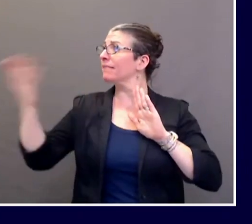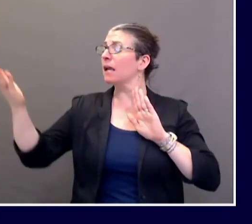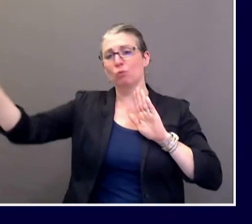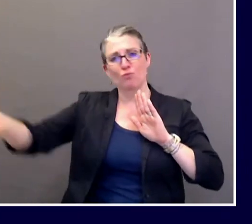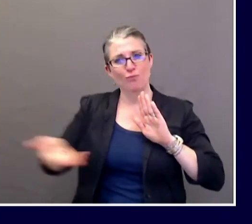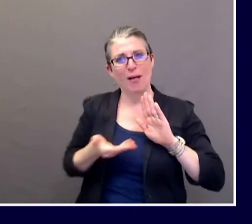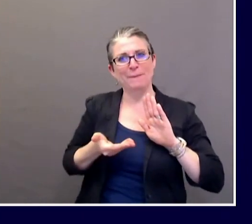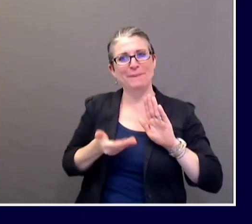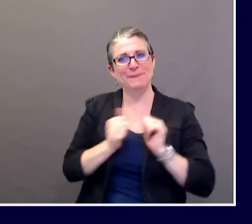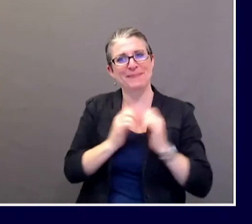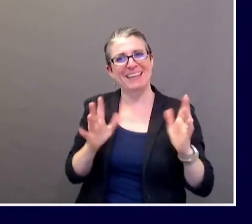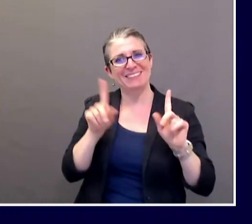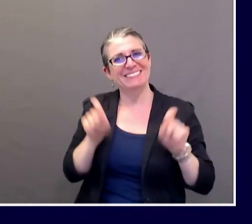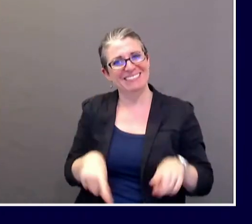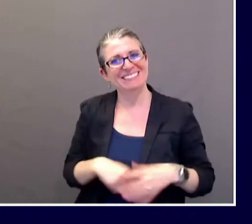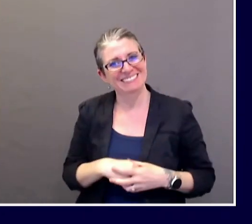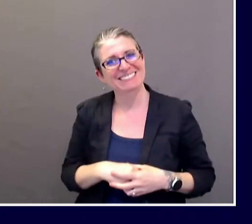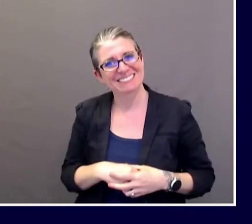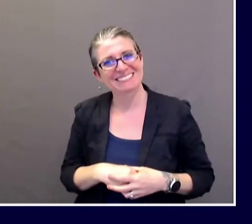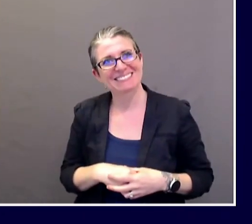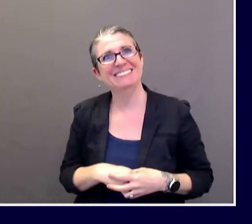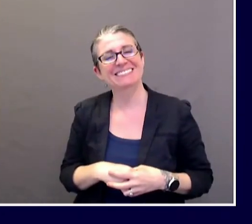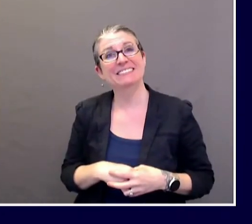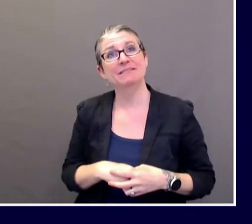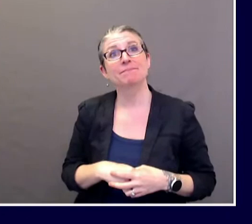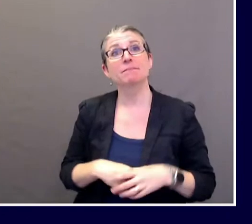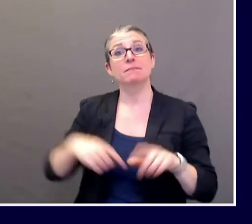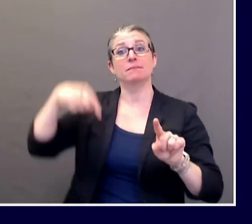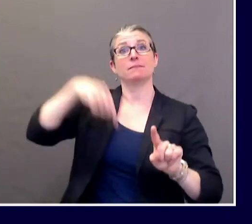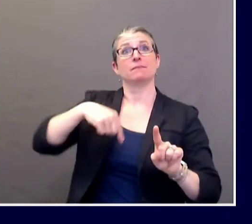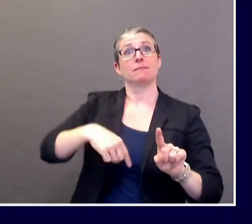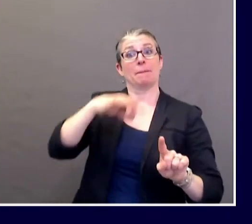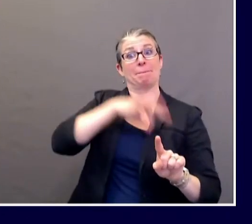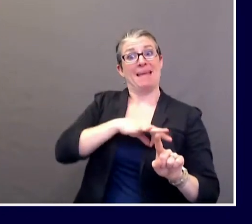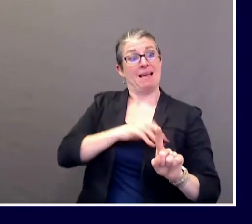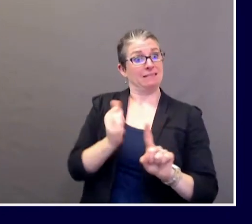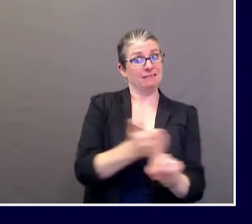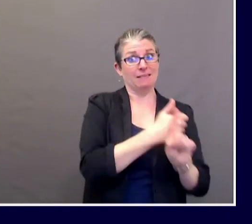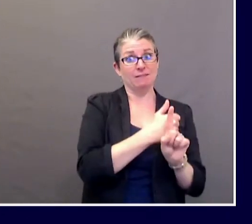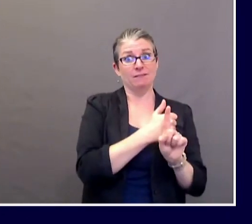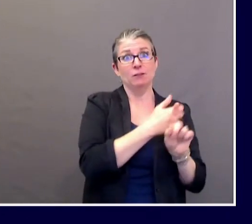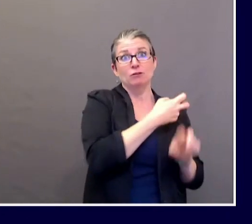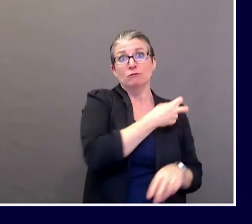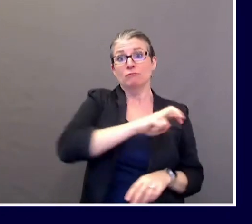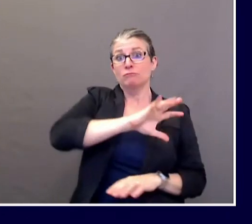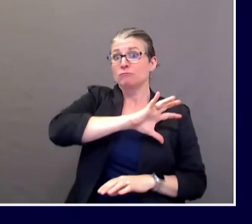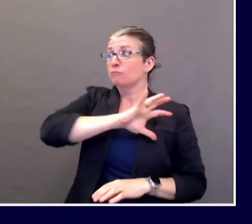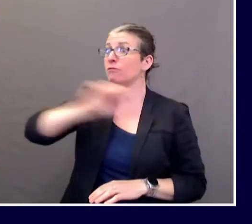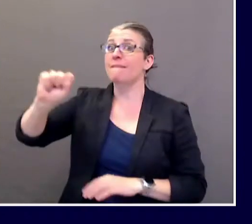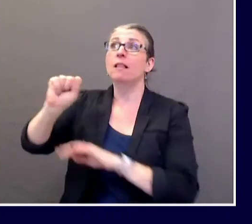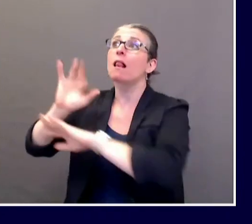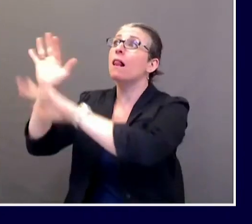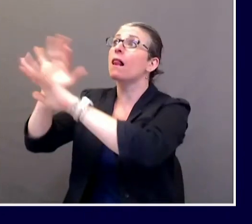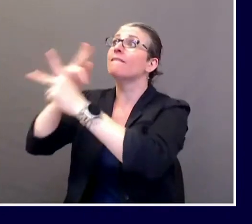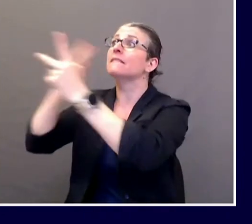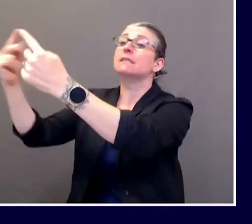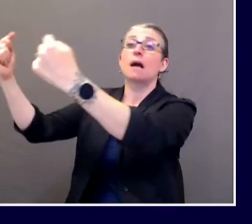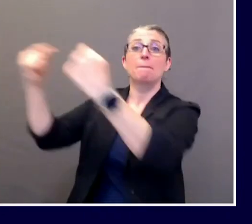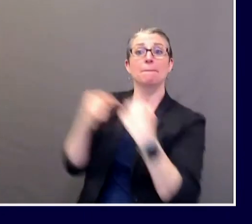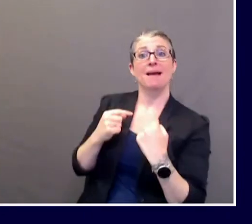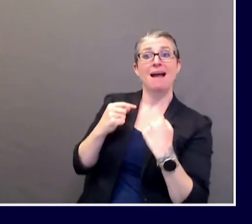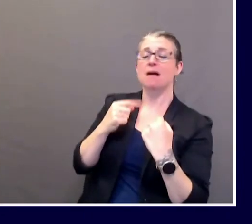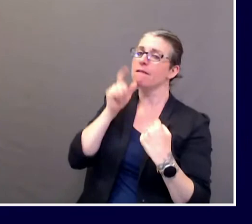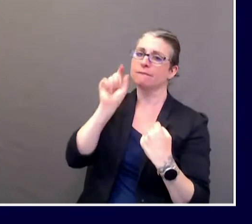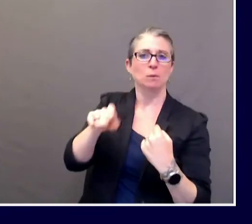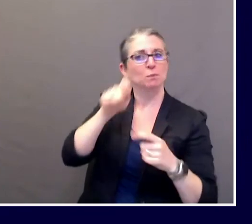or travelers from those states will not need to quarantine or test upon their arrival here in Maine. This is in